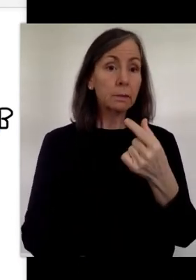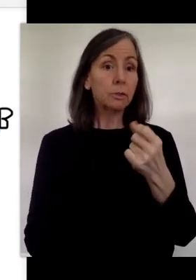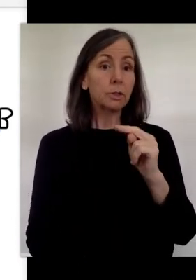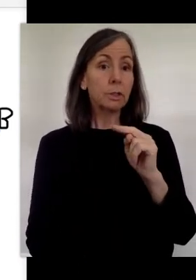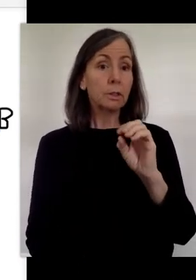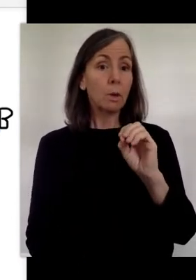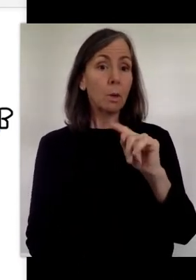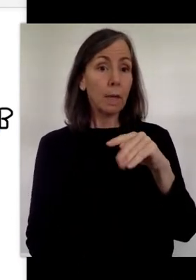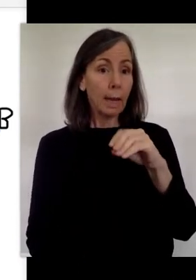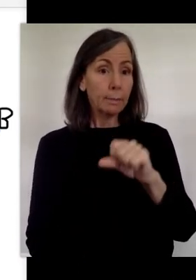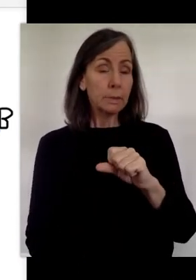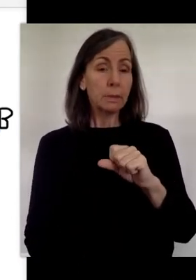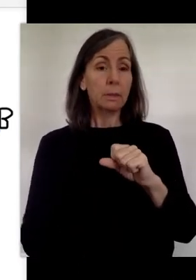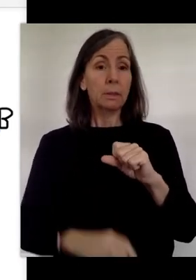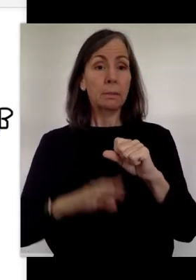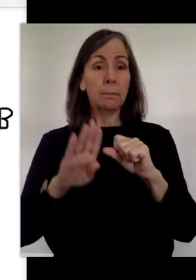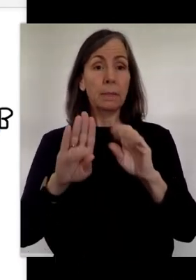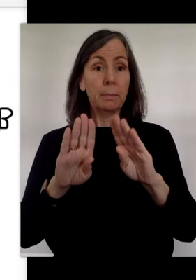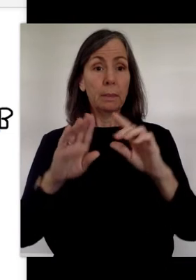All right.